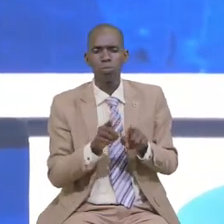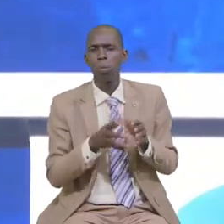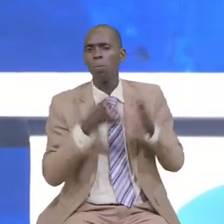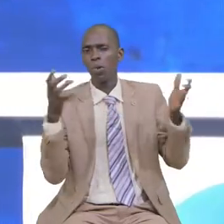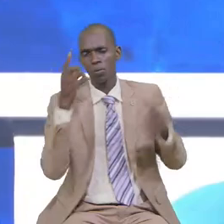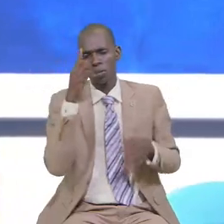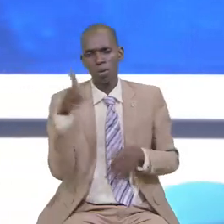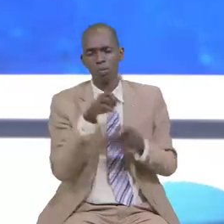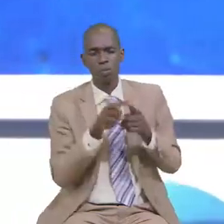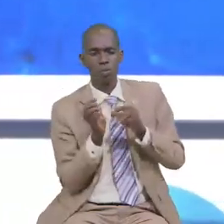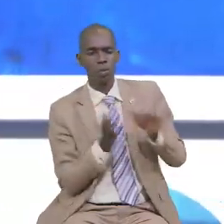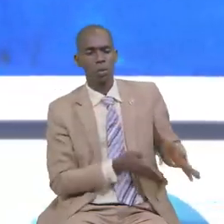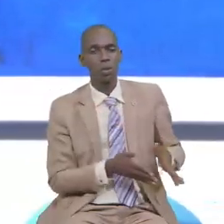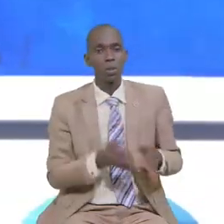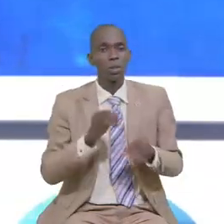But then